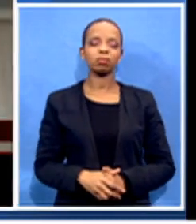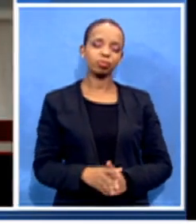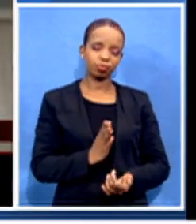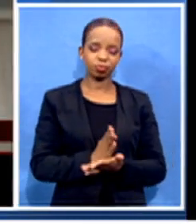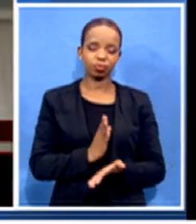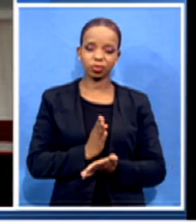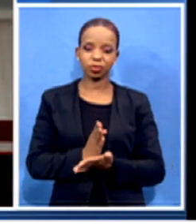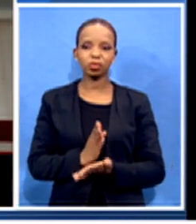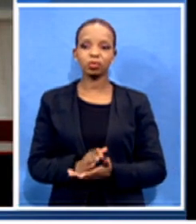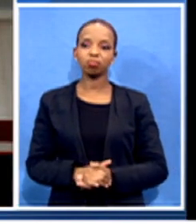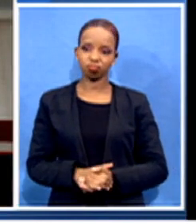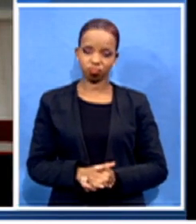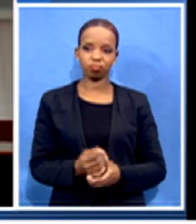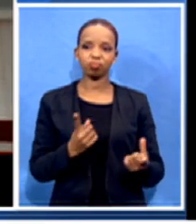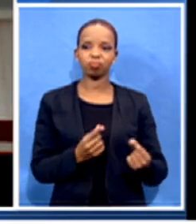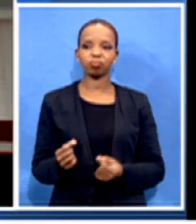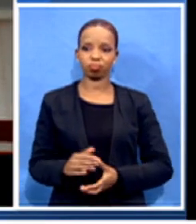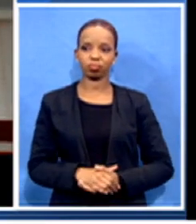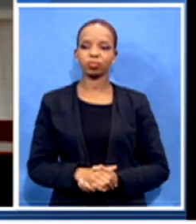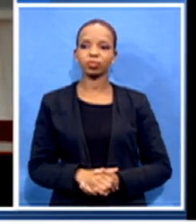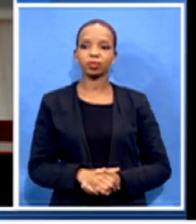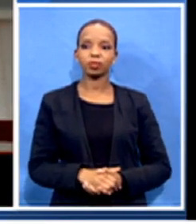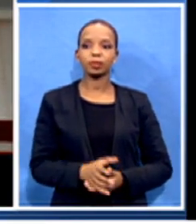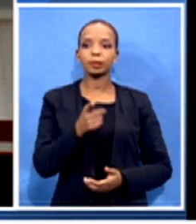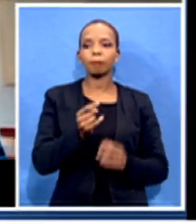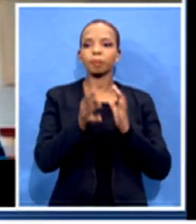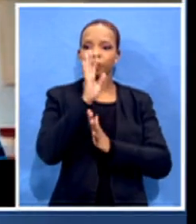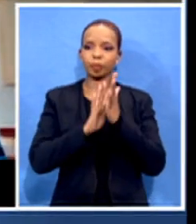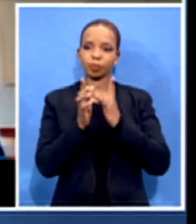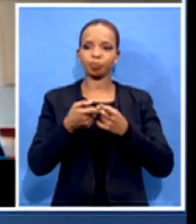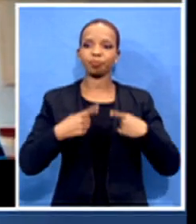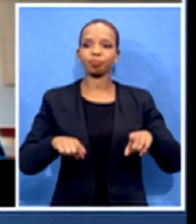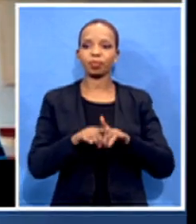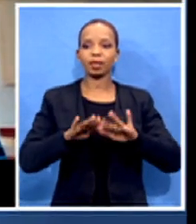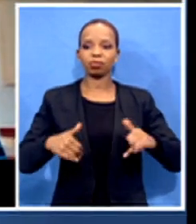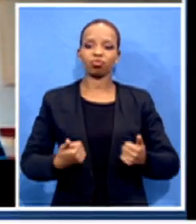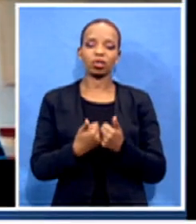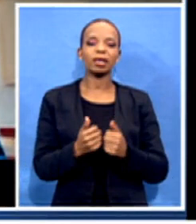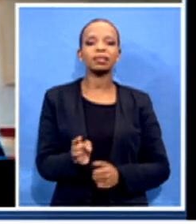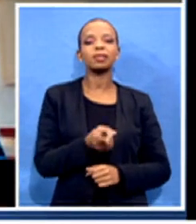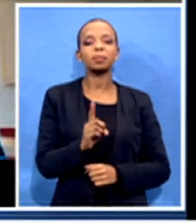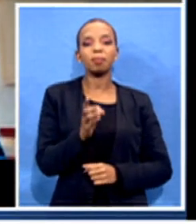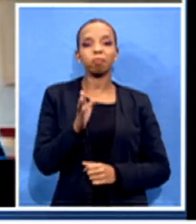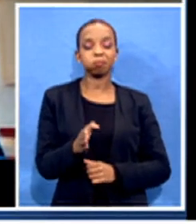Absolutely, absolutely, it does. It does. So talk to us about the challenges faced with taking this app further.